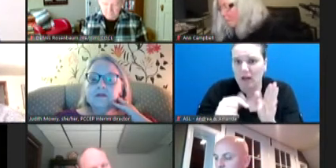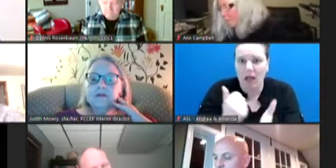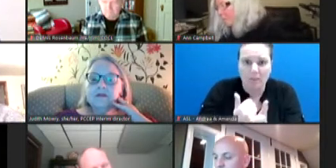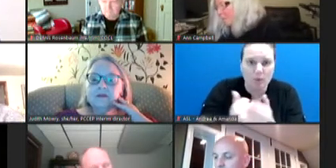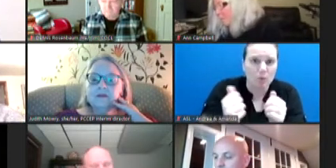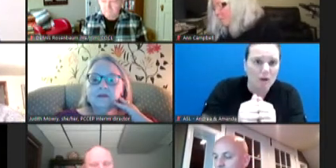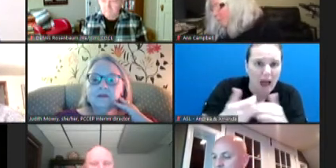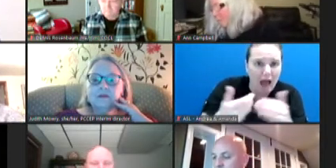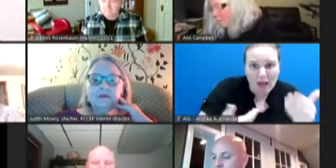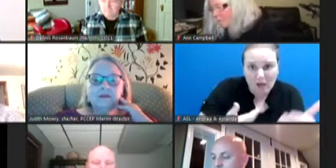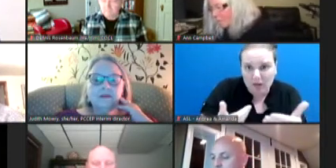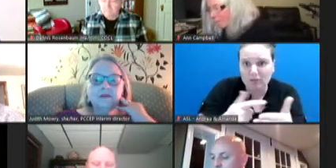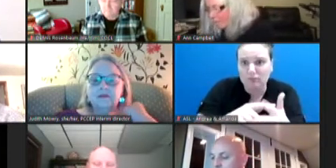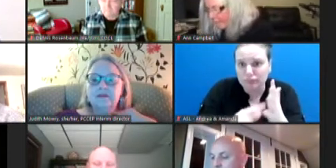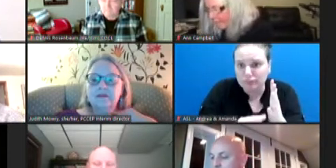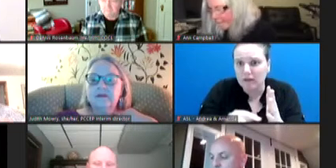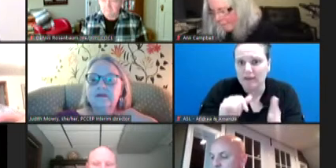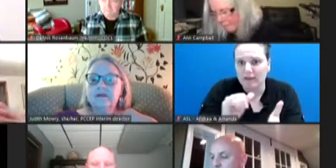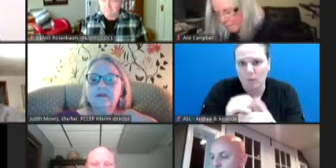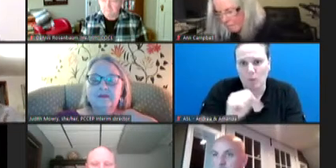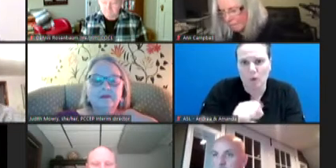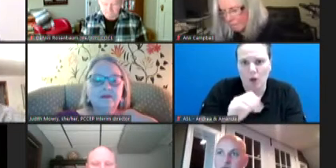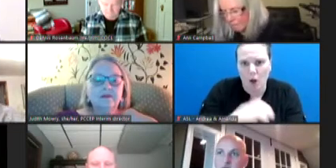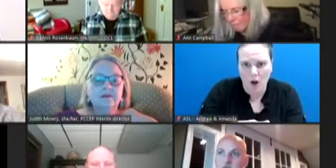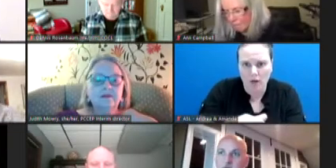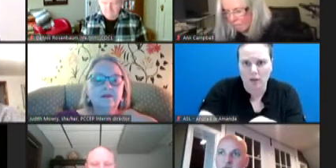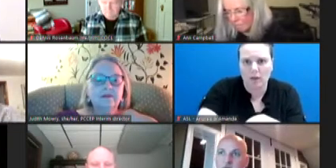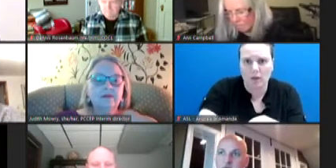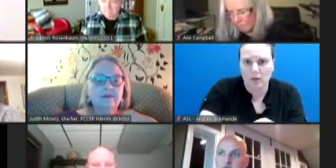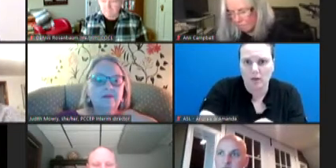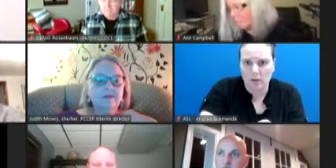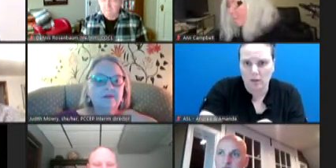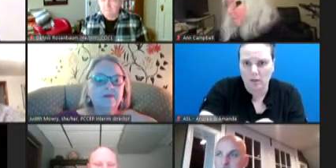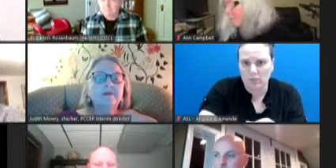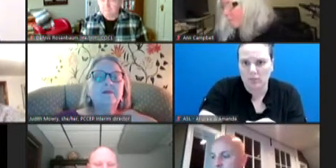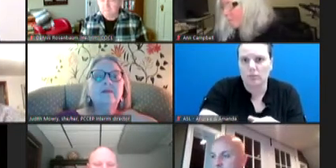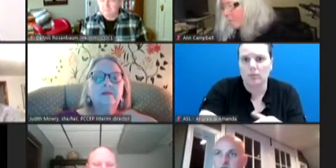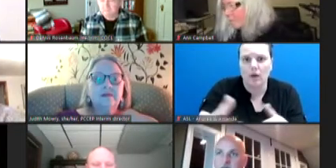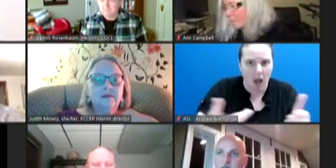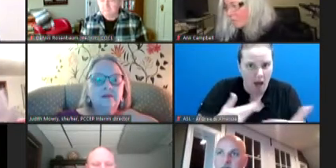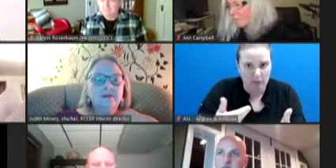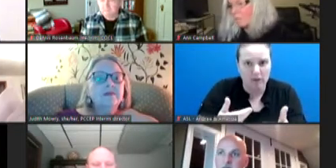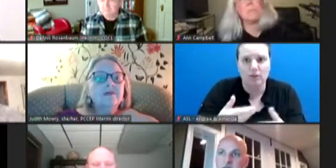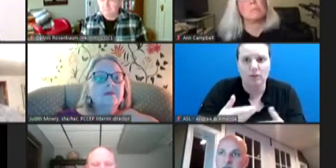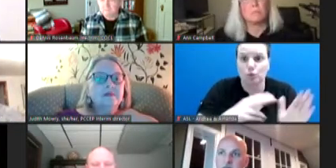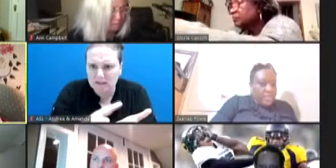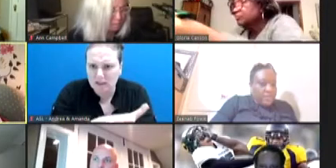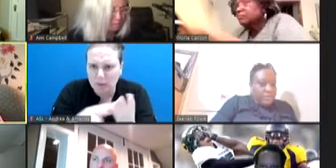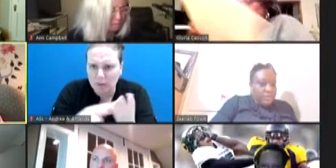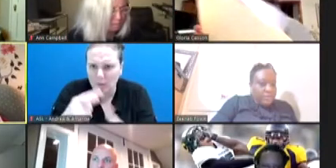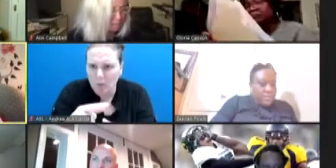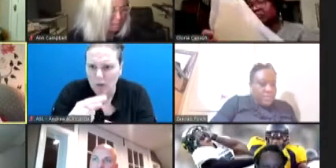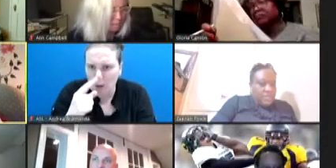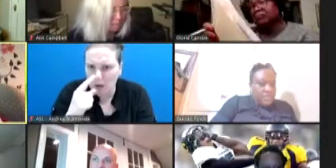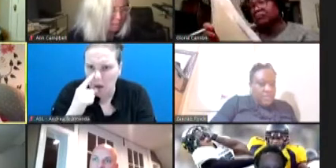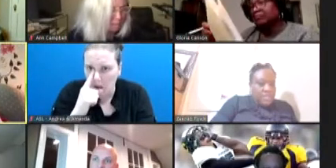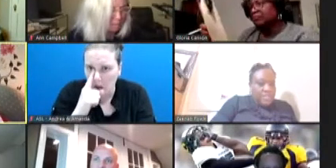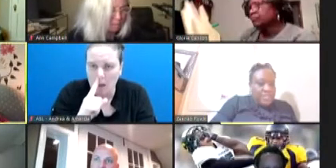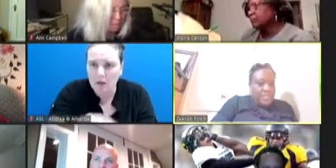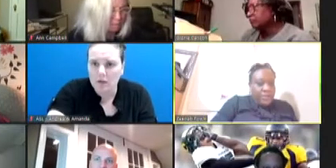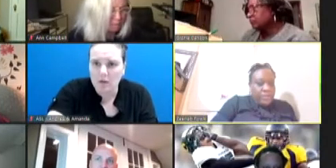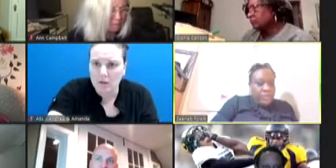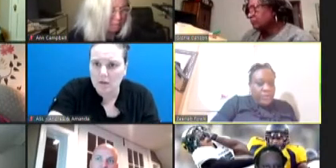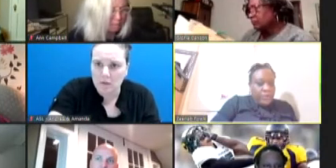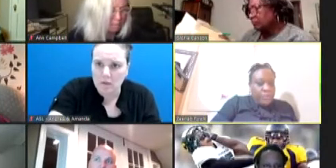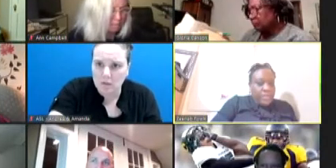as we go forward. So they'll work on both hiring professional staff, sworn officers, and PS3. That we need. It